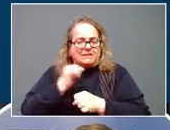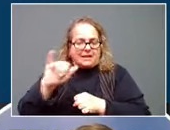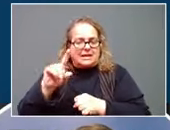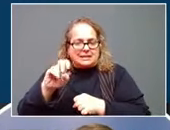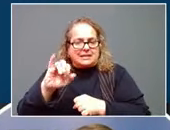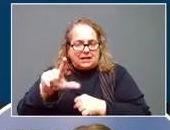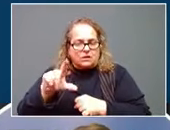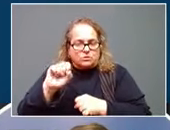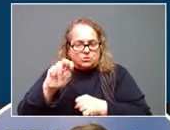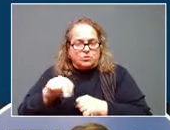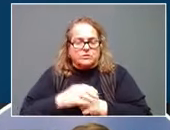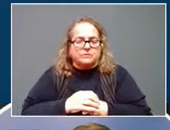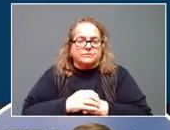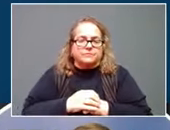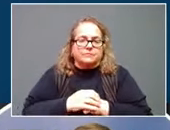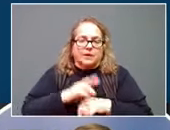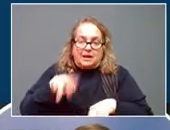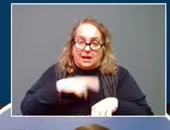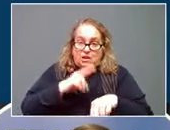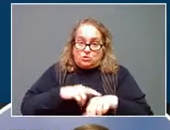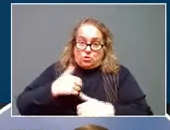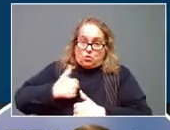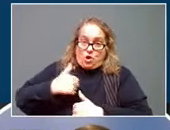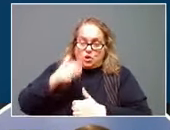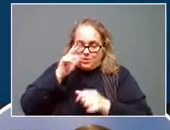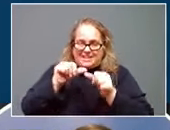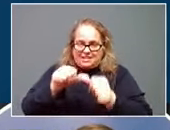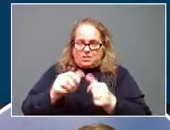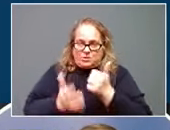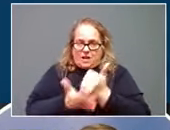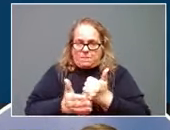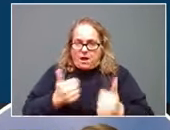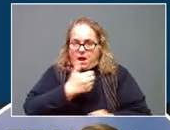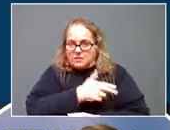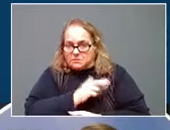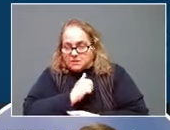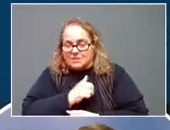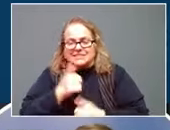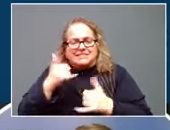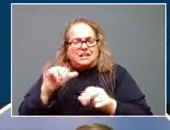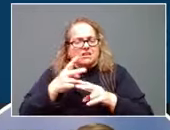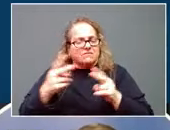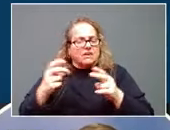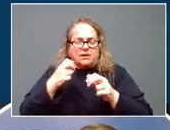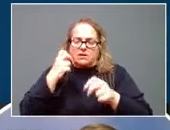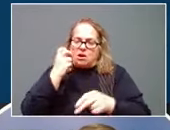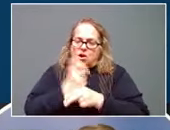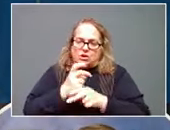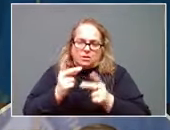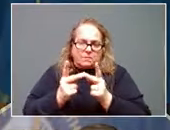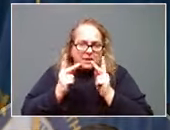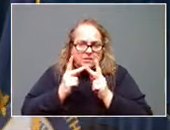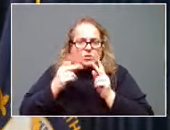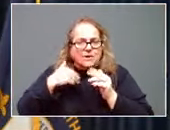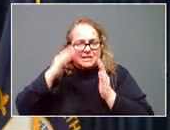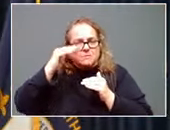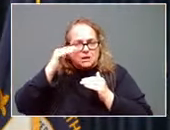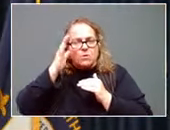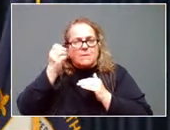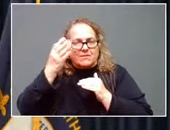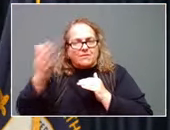National Guard is going to continue to help in hospitals. They are still in a very difficult place. I expect we will be there at least through the end